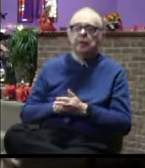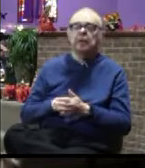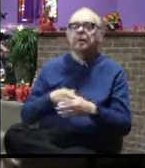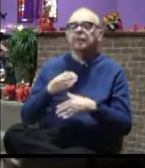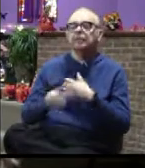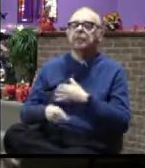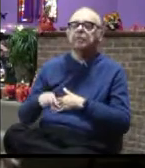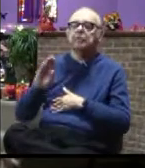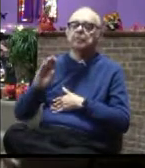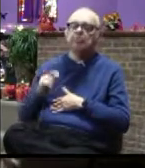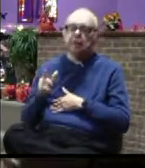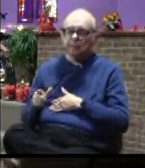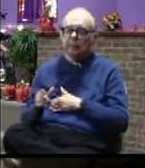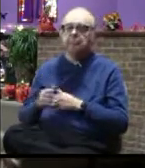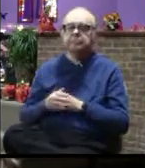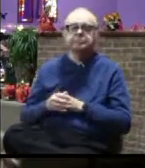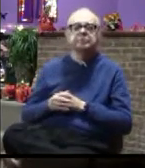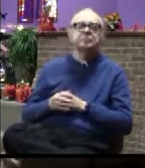Graham